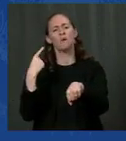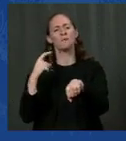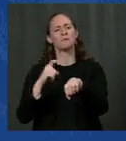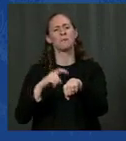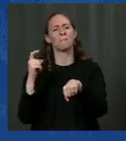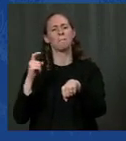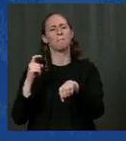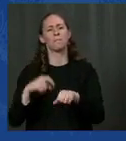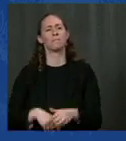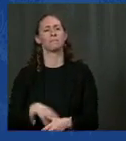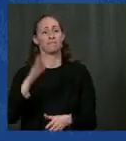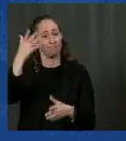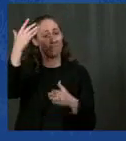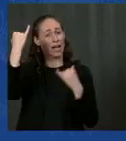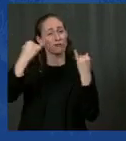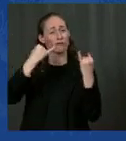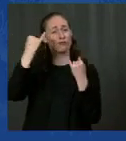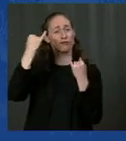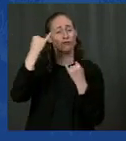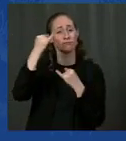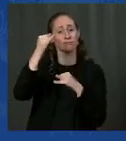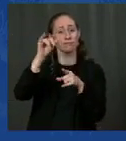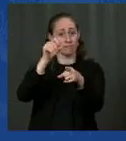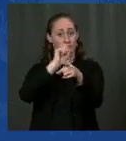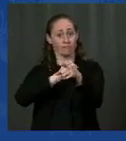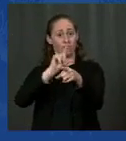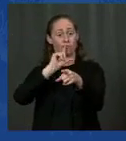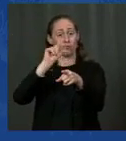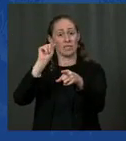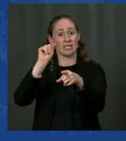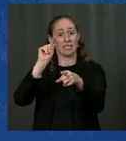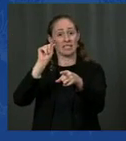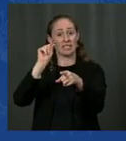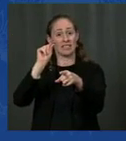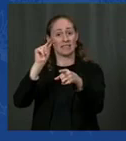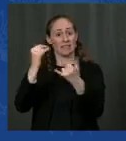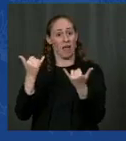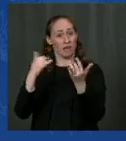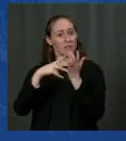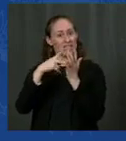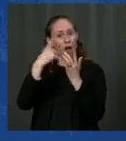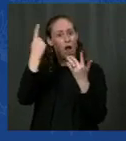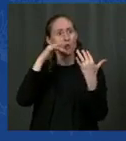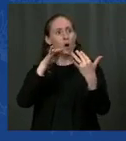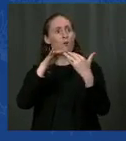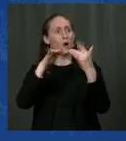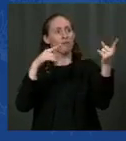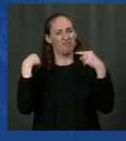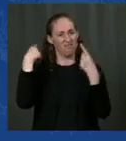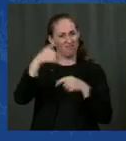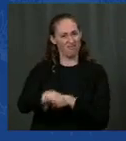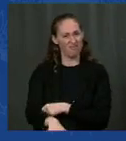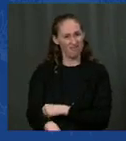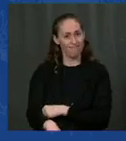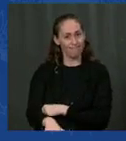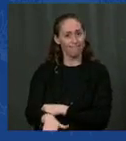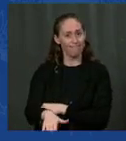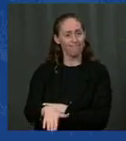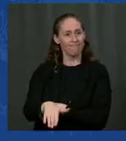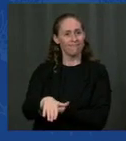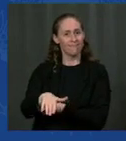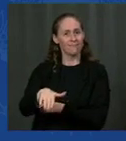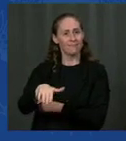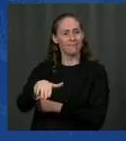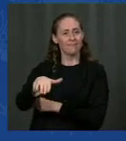an America at peace. So when I hear that we could have, should have, continued the